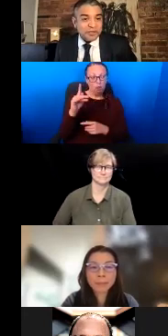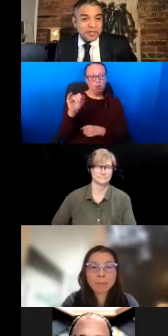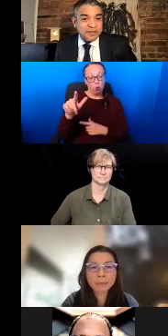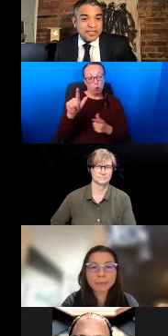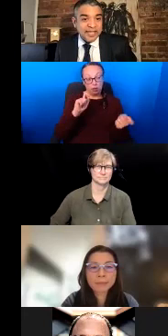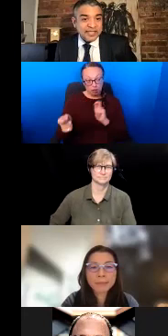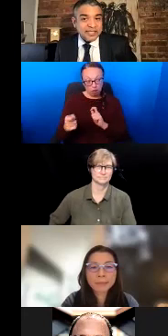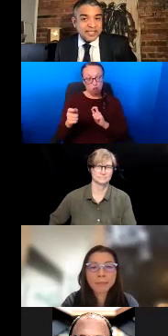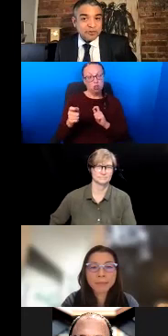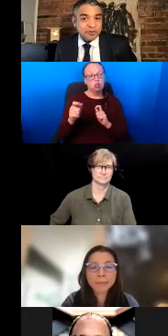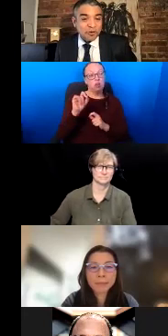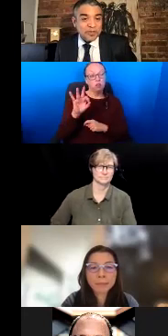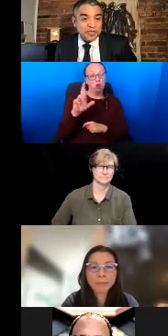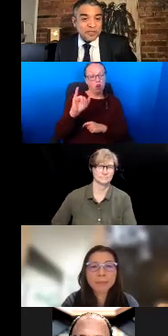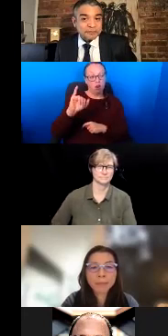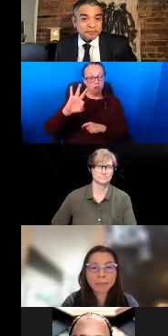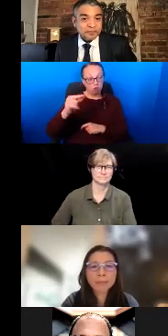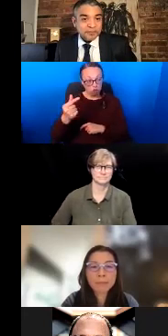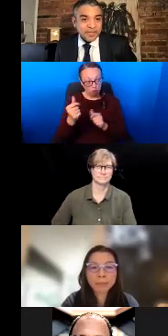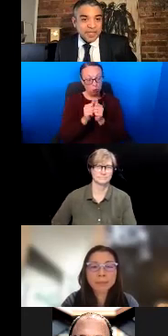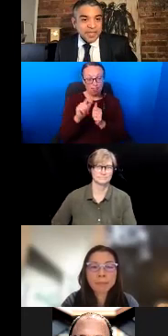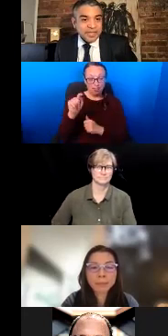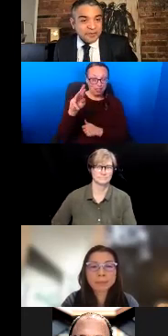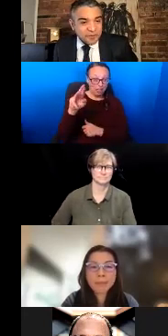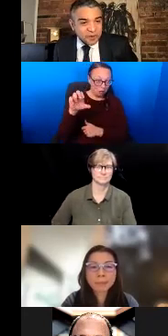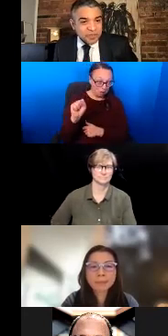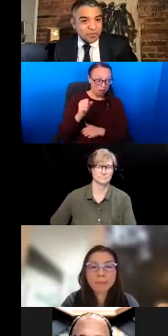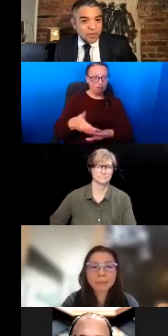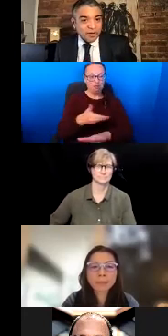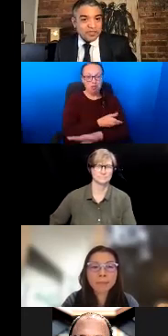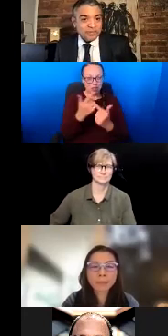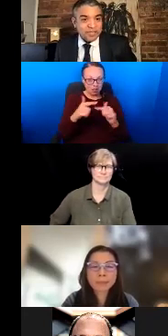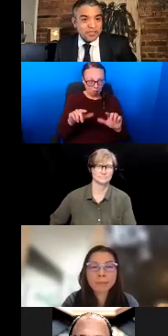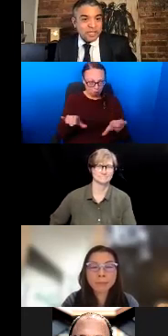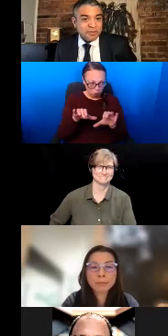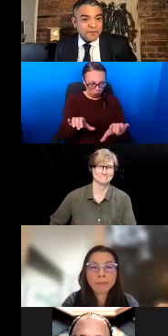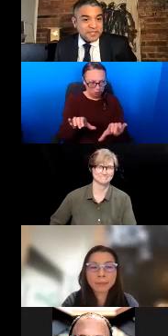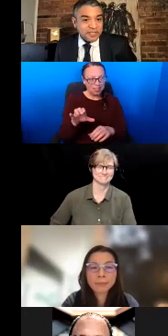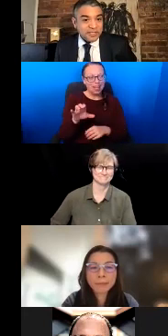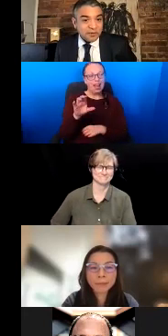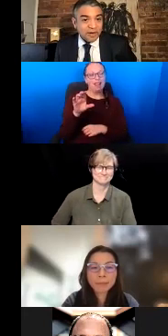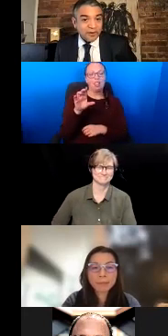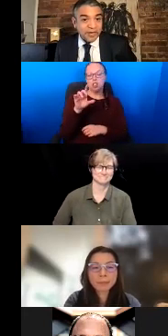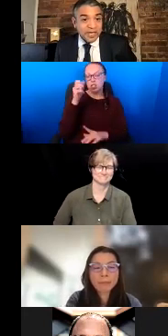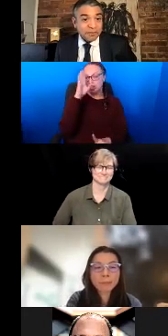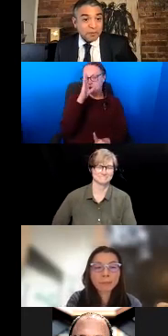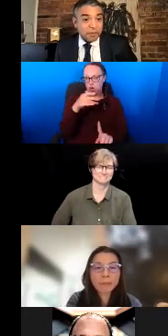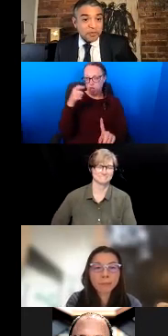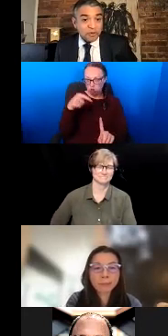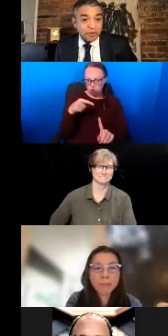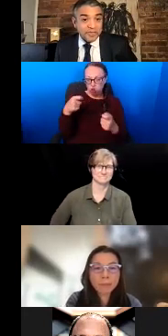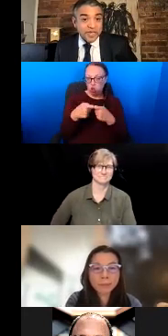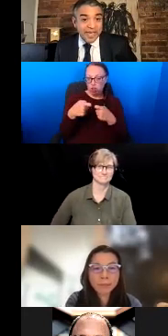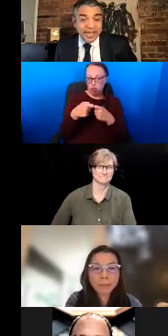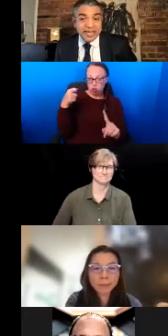gyrus with TMS enhances language performance, that diffuse direct current stimulation may facilitate recovery in both